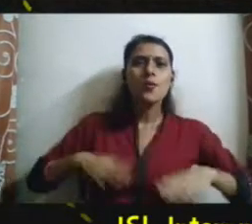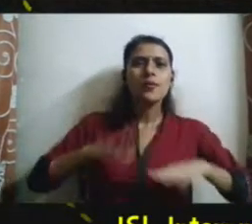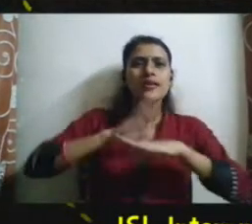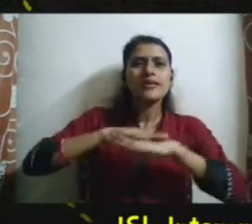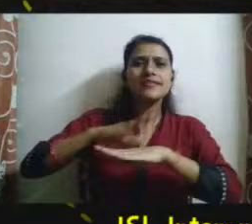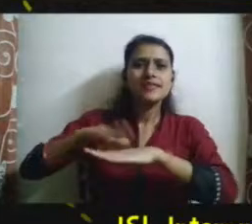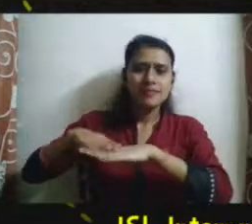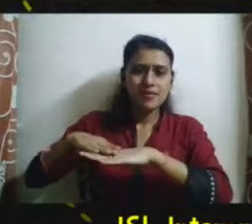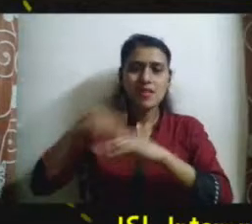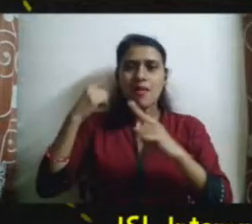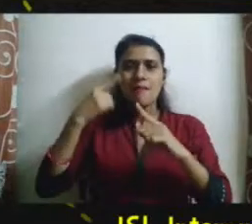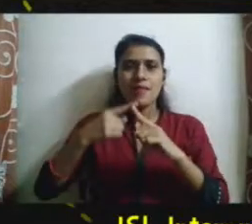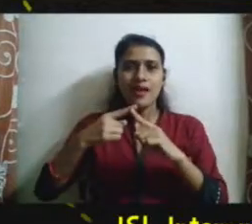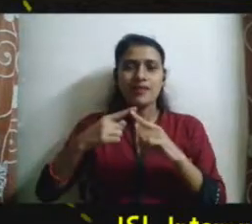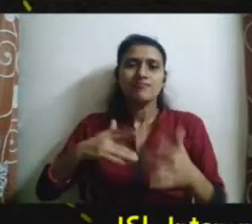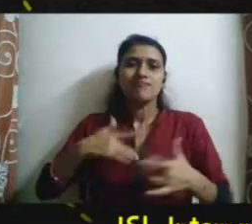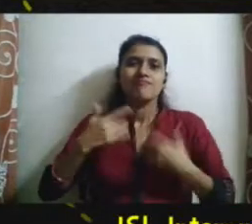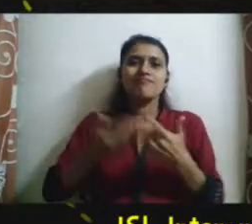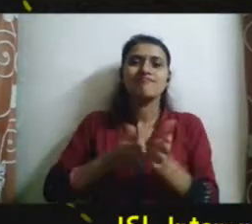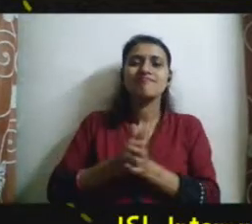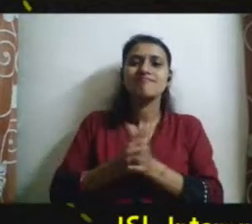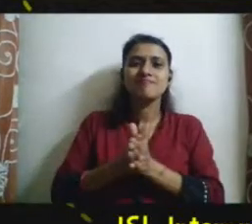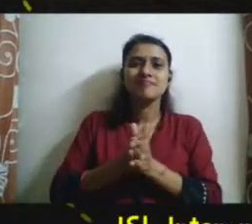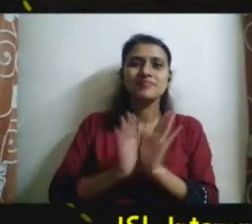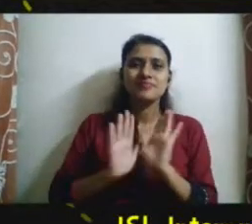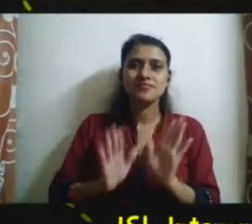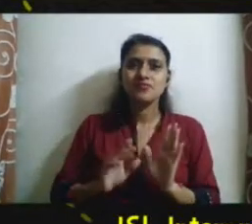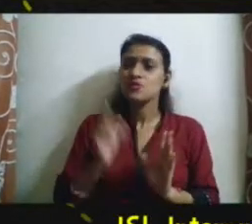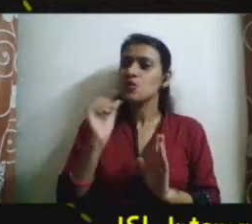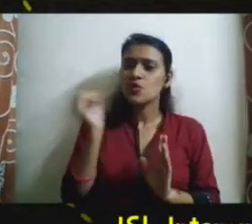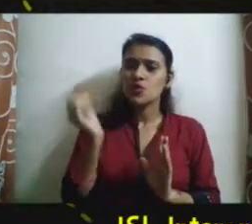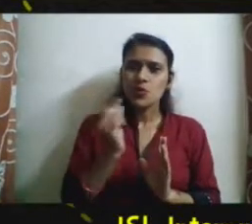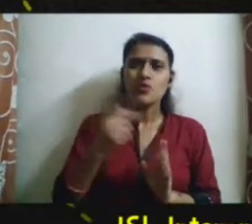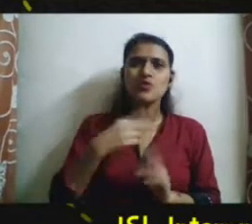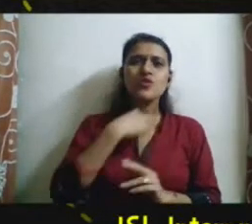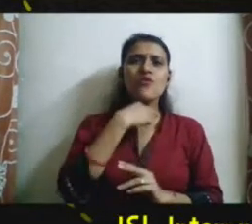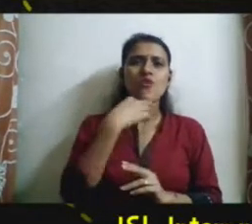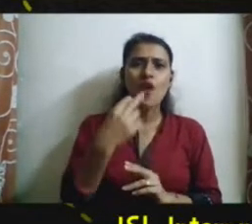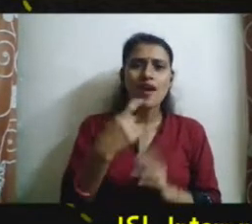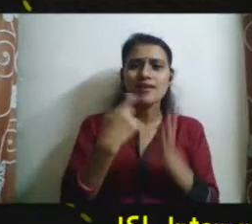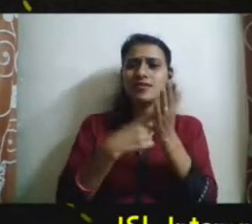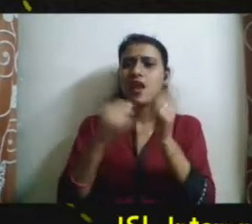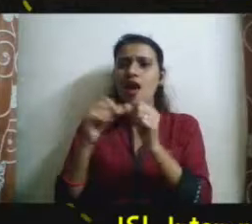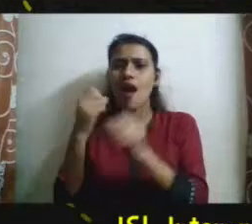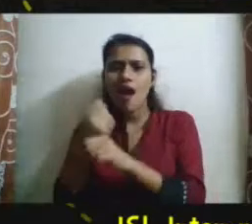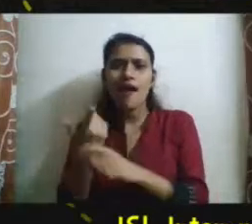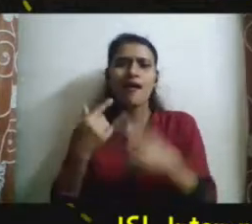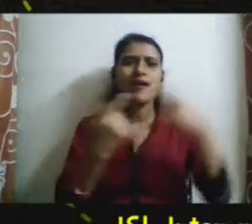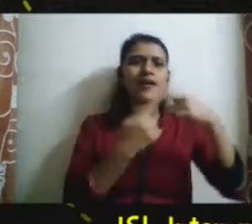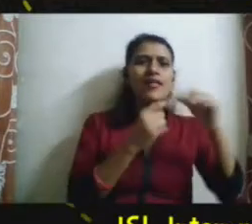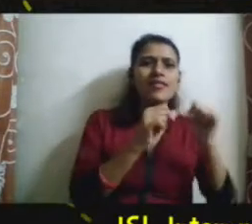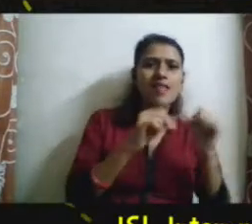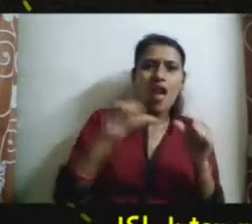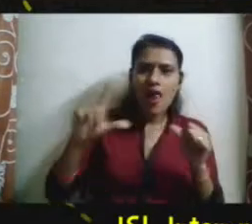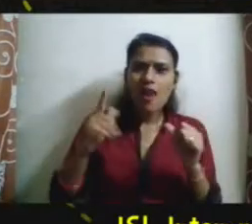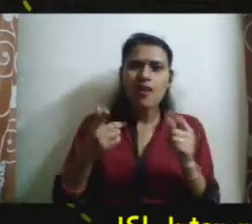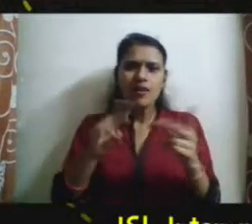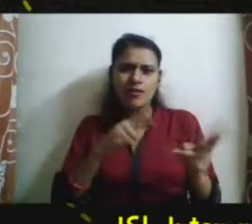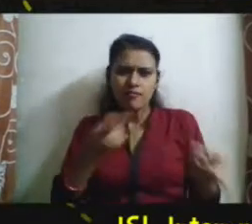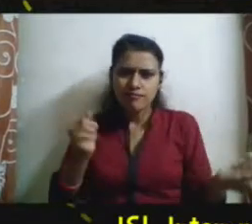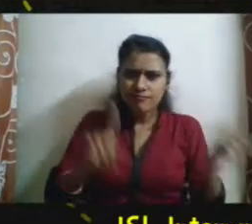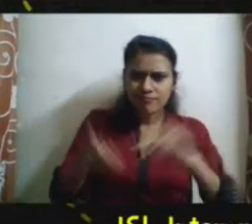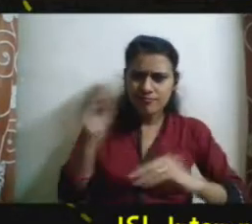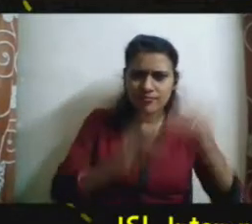of pleasure, and then try and use voice, rag, tal, melody, elaboration